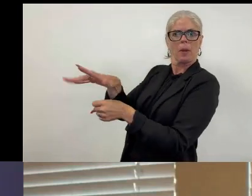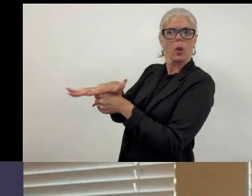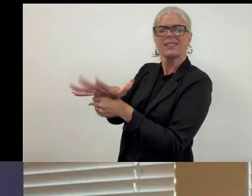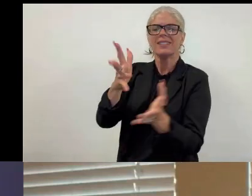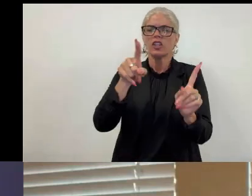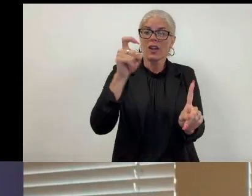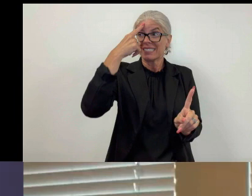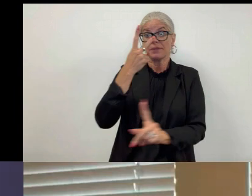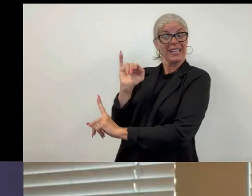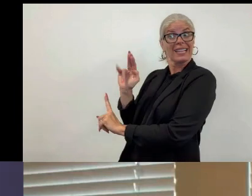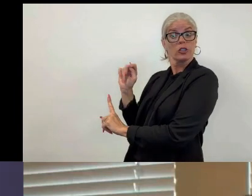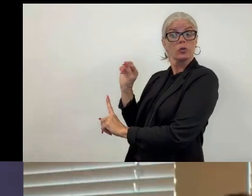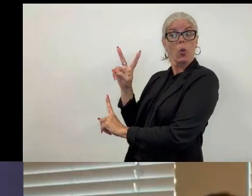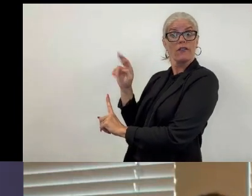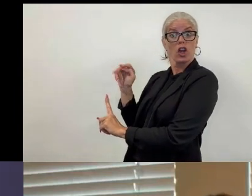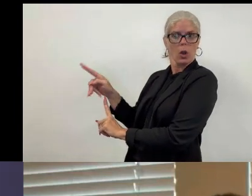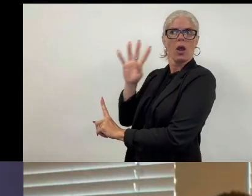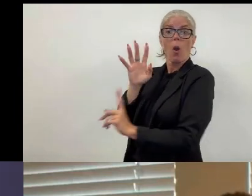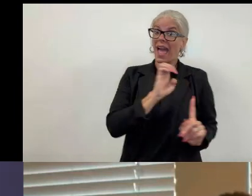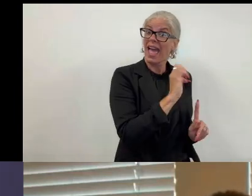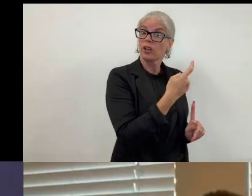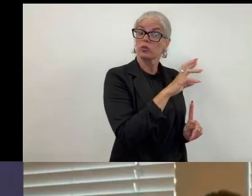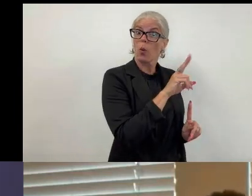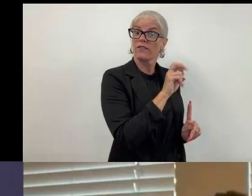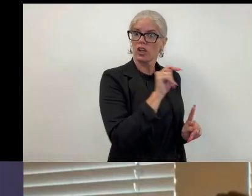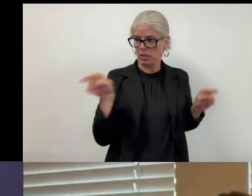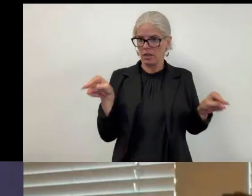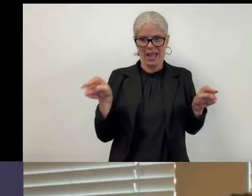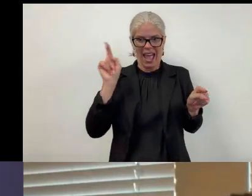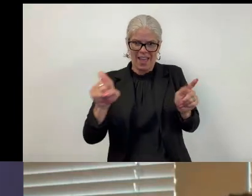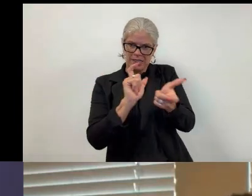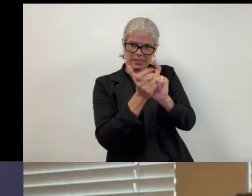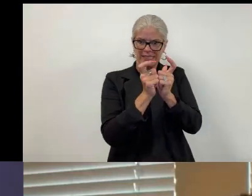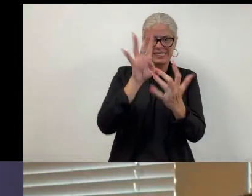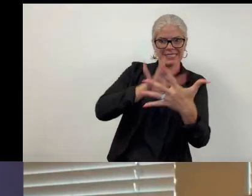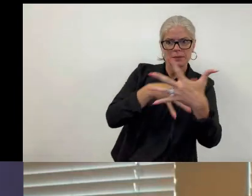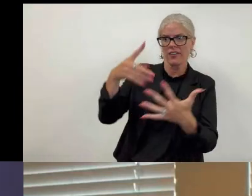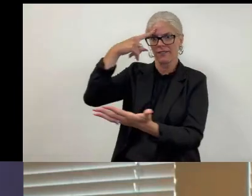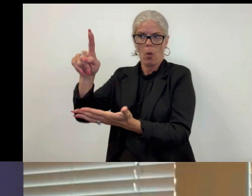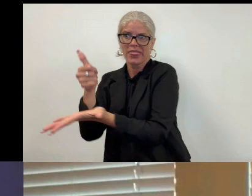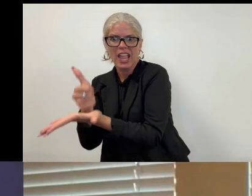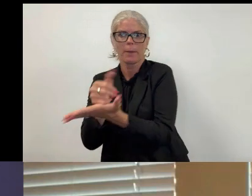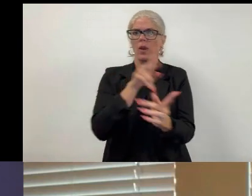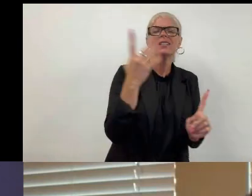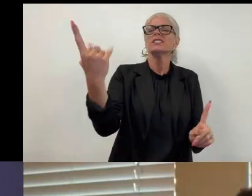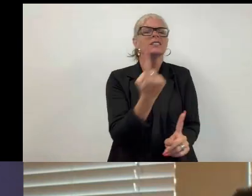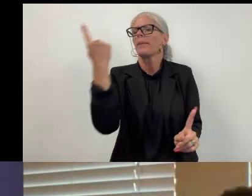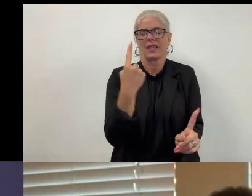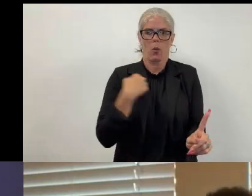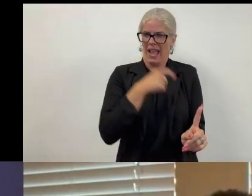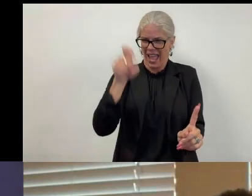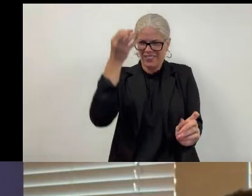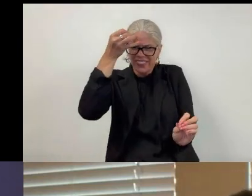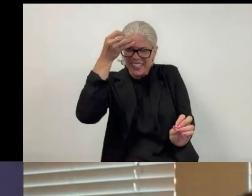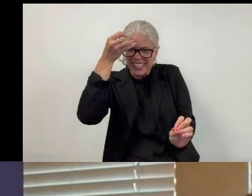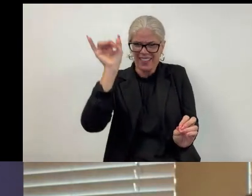have to recoup on the back end, whether or not I'm introvert versus extroverted, whether or not I've got a certain therapy that I might have to reschedule when I